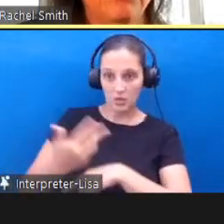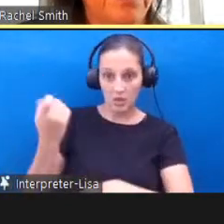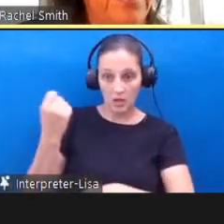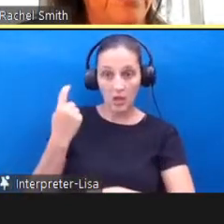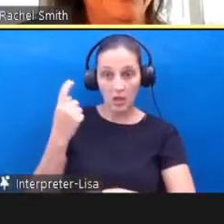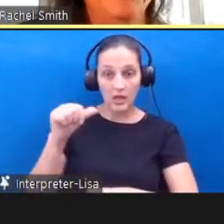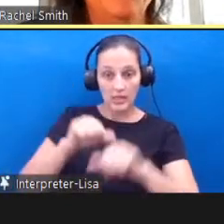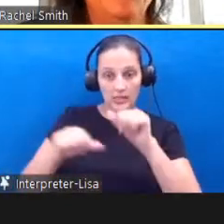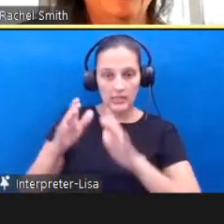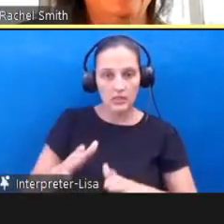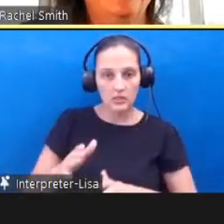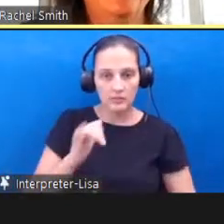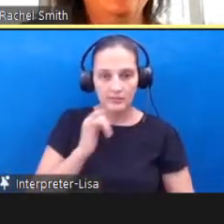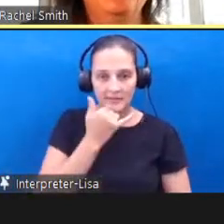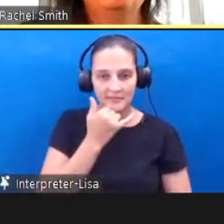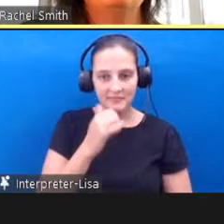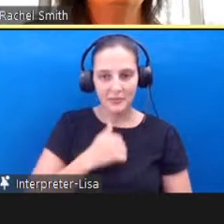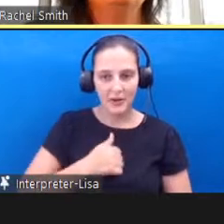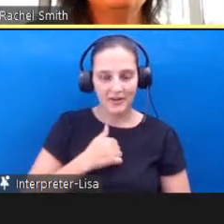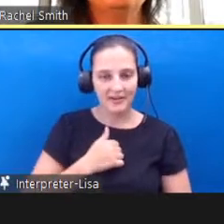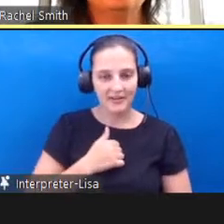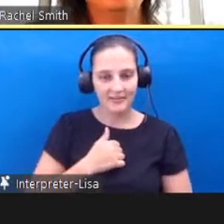a